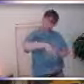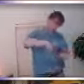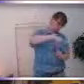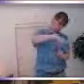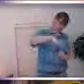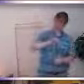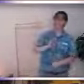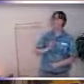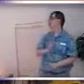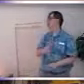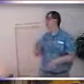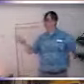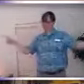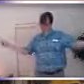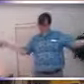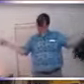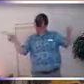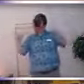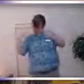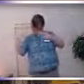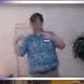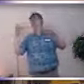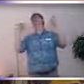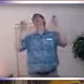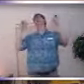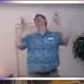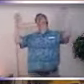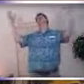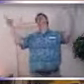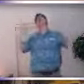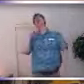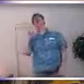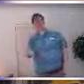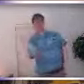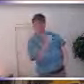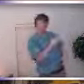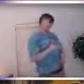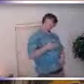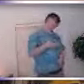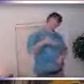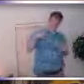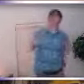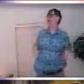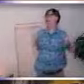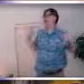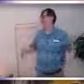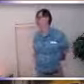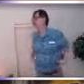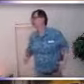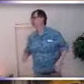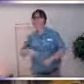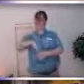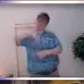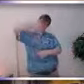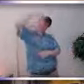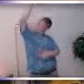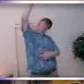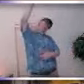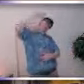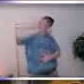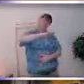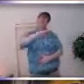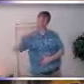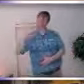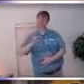am attracting wonderful things in my life. And it'll seem like magic. And